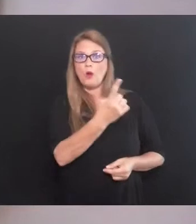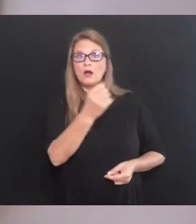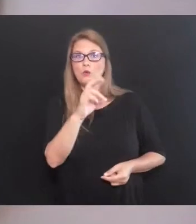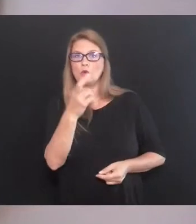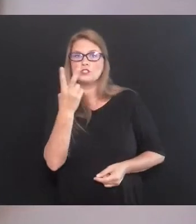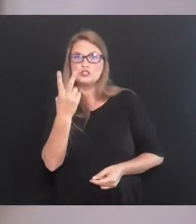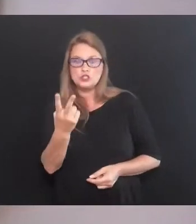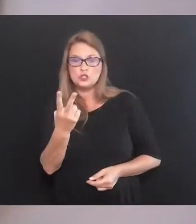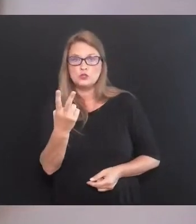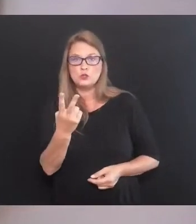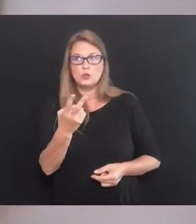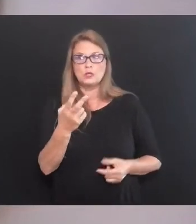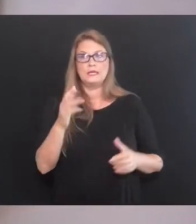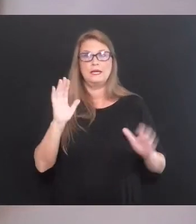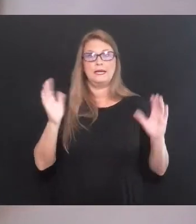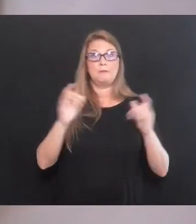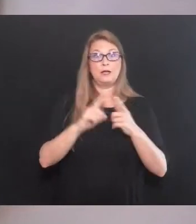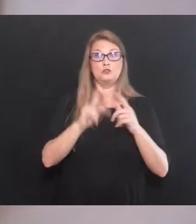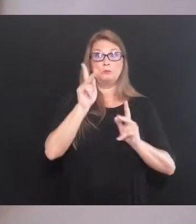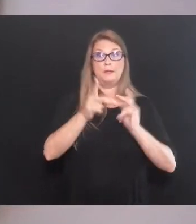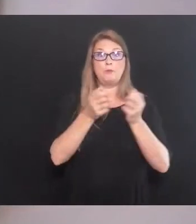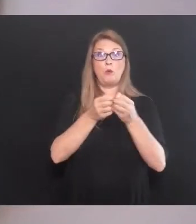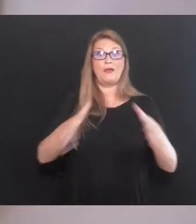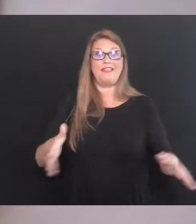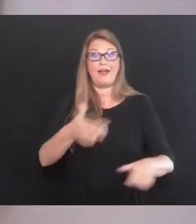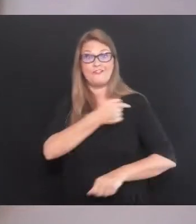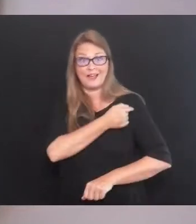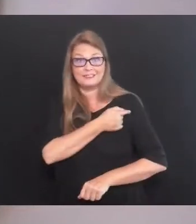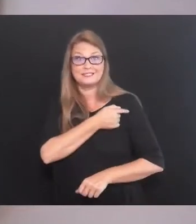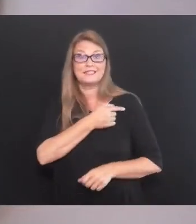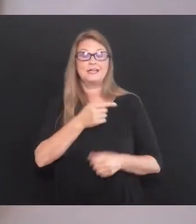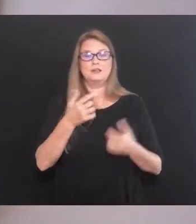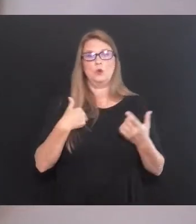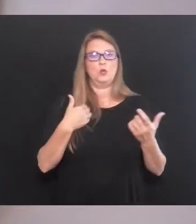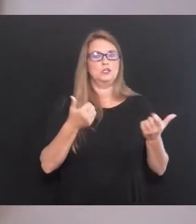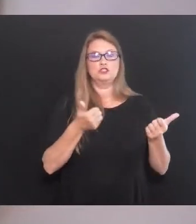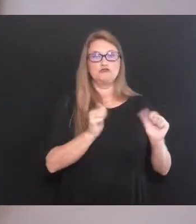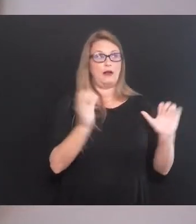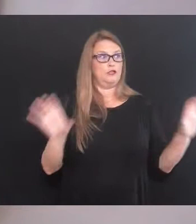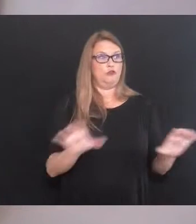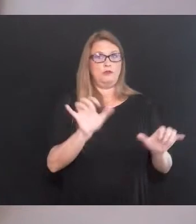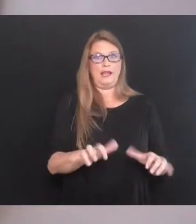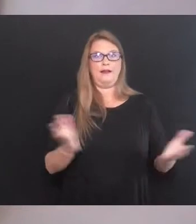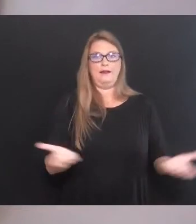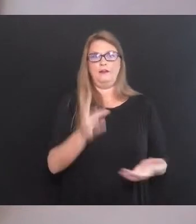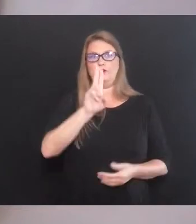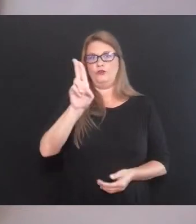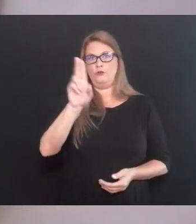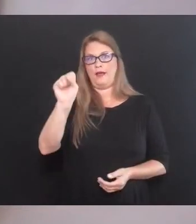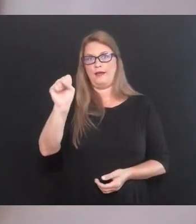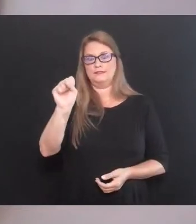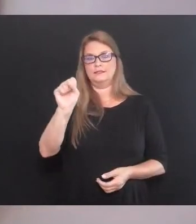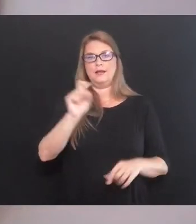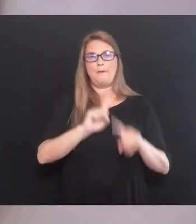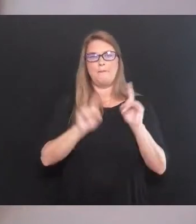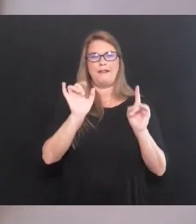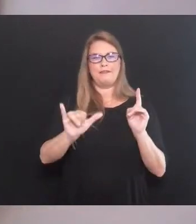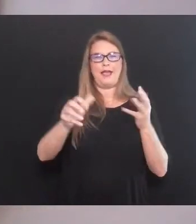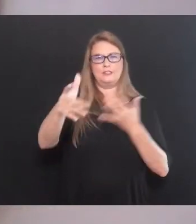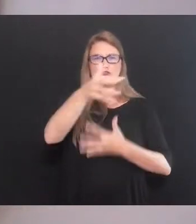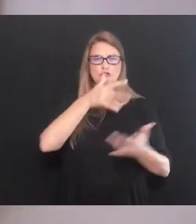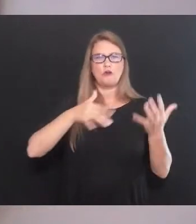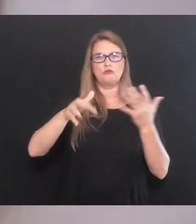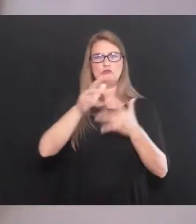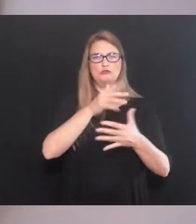arms unvaccinated. Of course, that's what we've talked about. We're trying to do that here in the United States, but also that sort of social